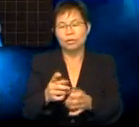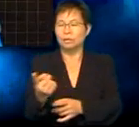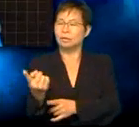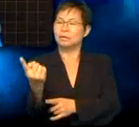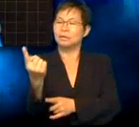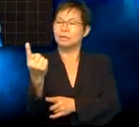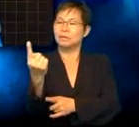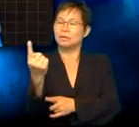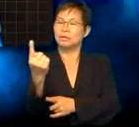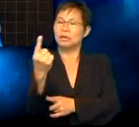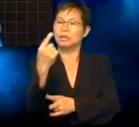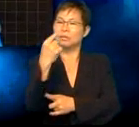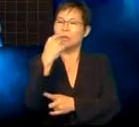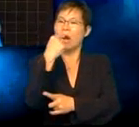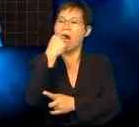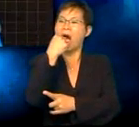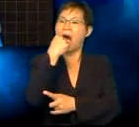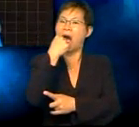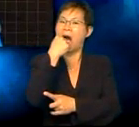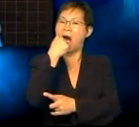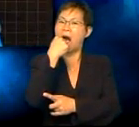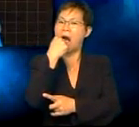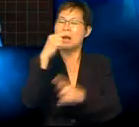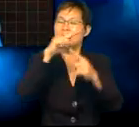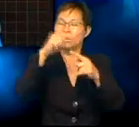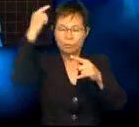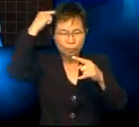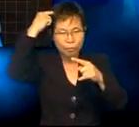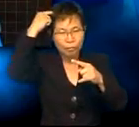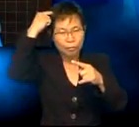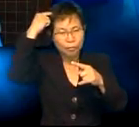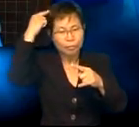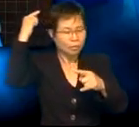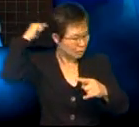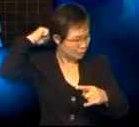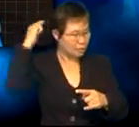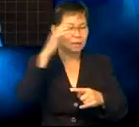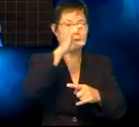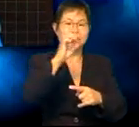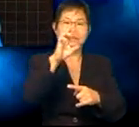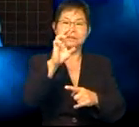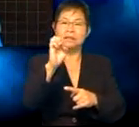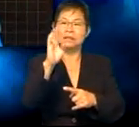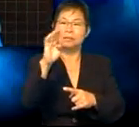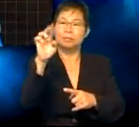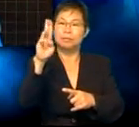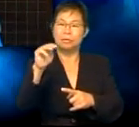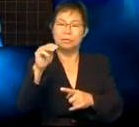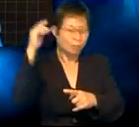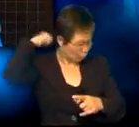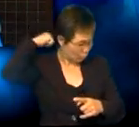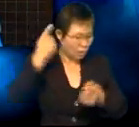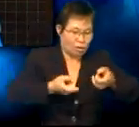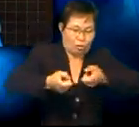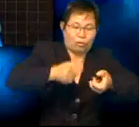finger to touch your mouth. Well, the motor area of your cerebral cortex controls this